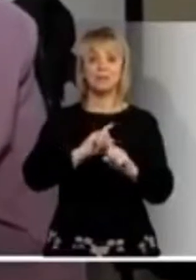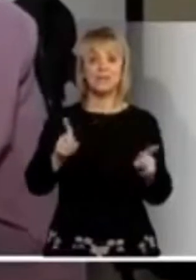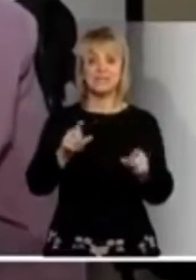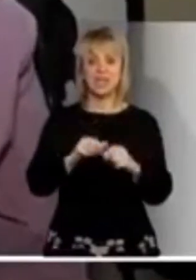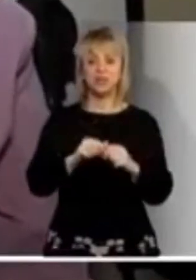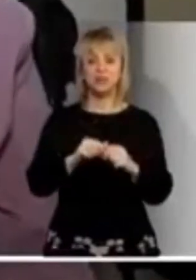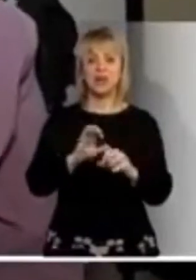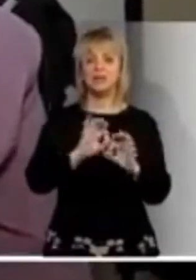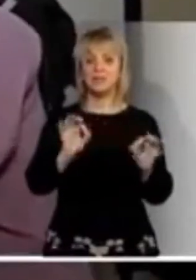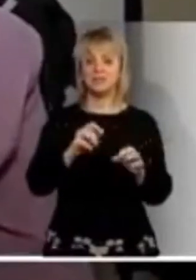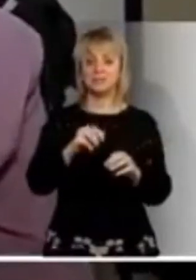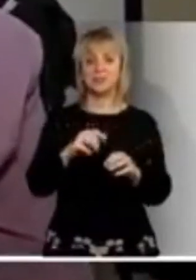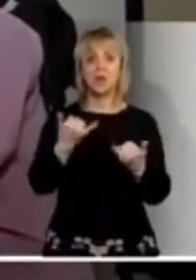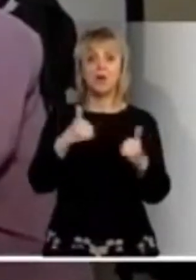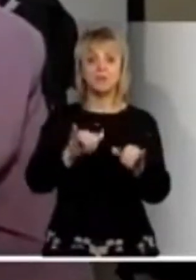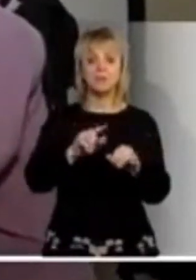But it's awesome.